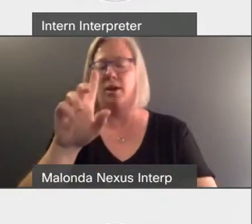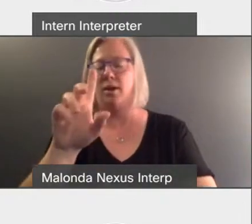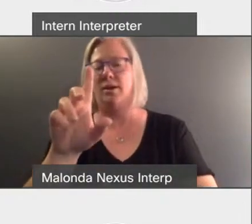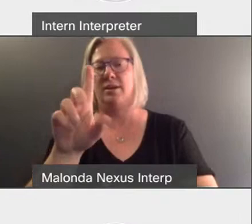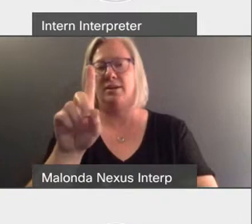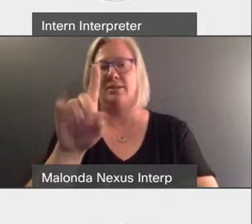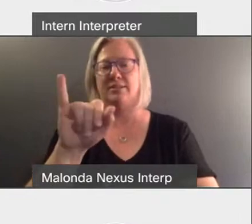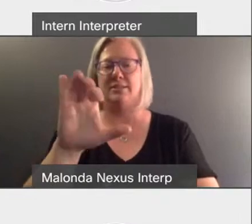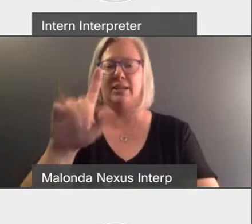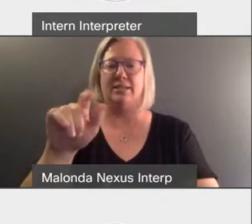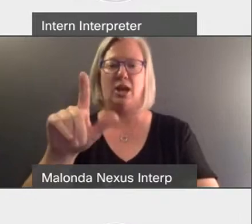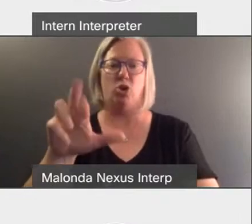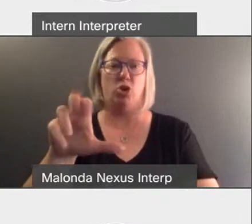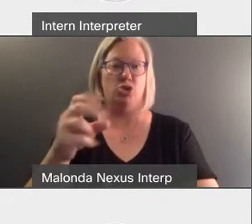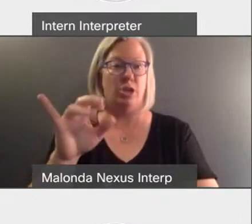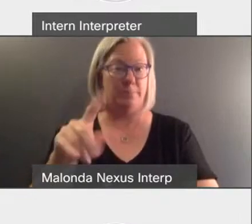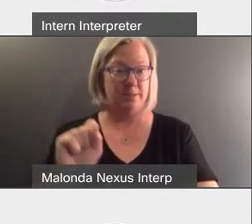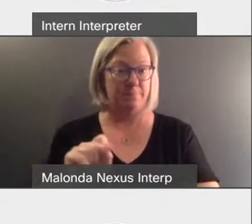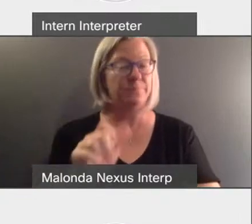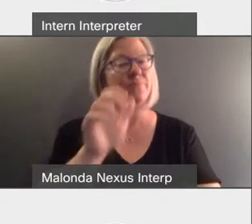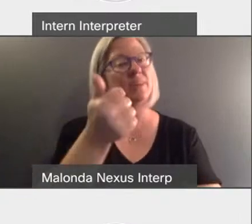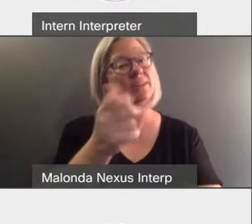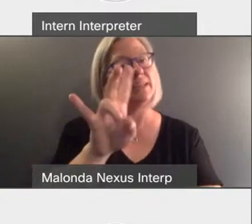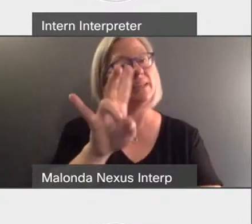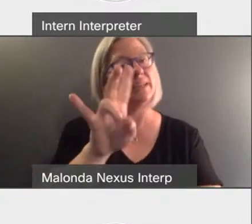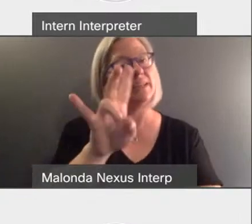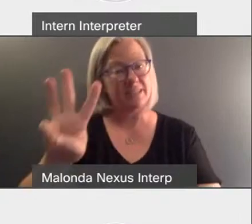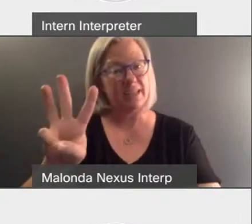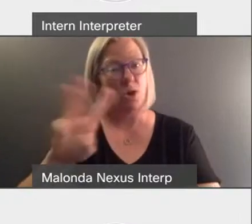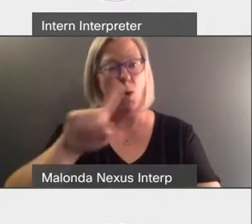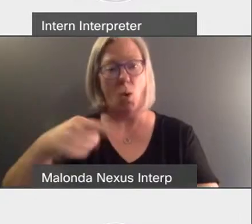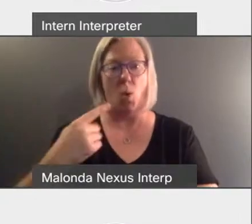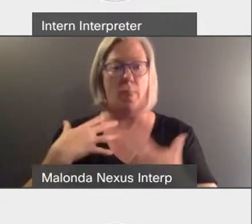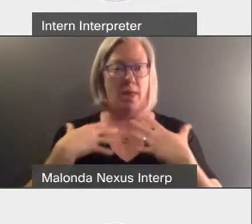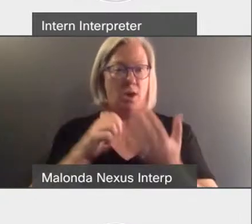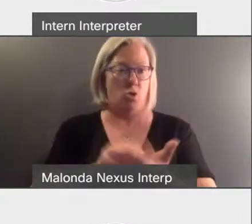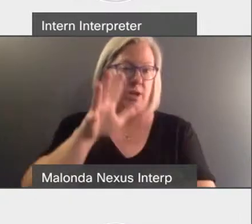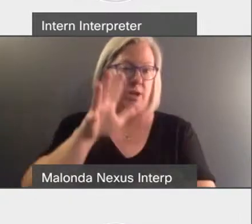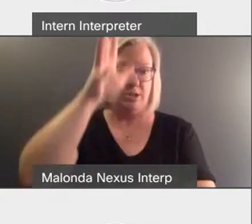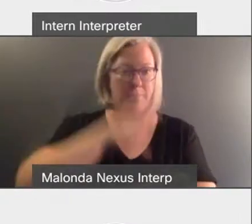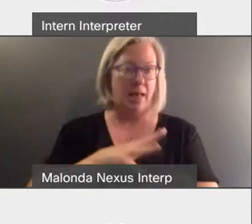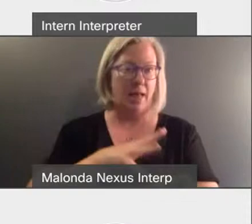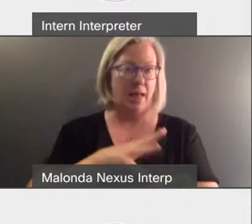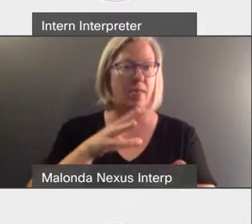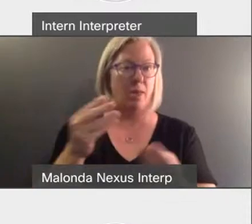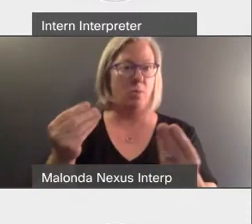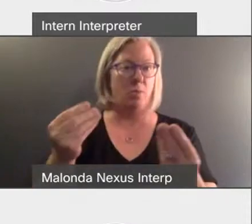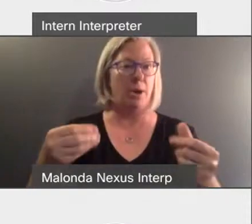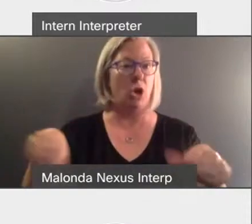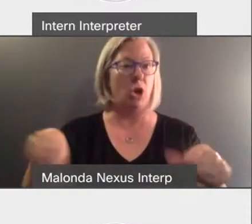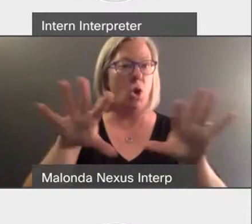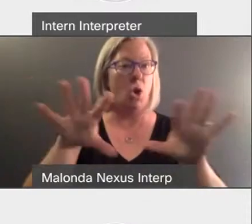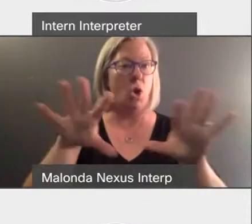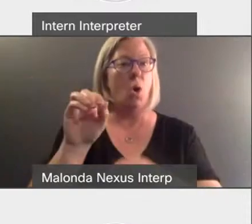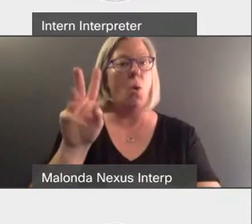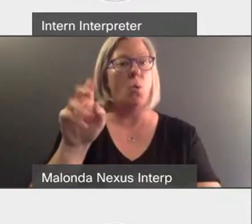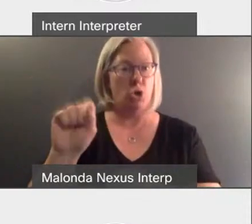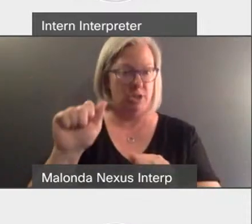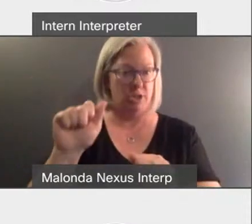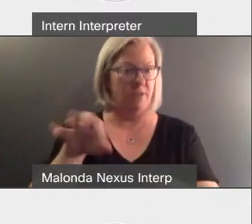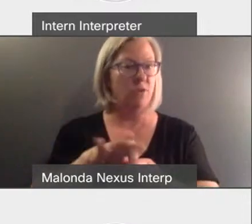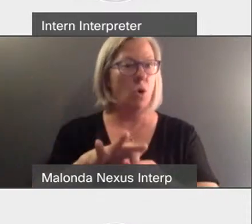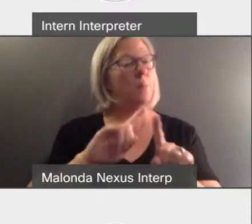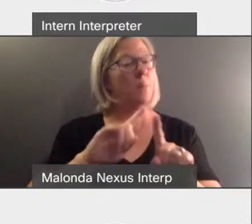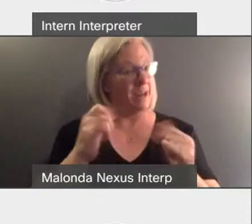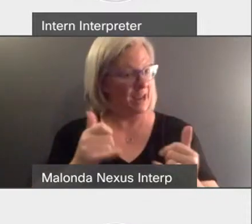In 1776, only wealthy male property owners could vote. But over the years, our democracy has evolved to allow everyone